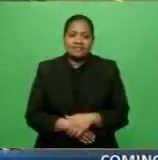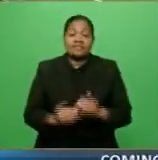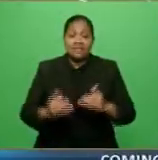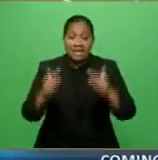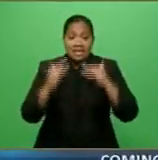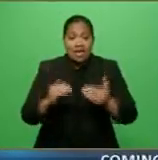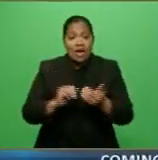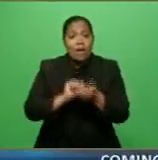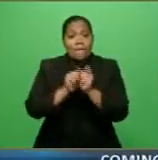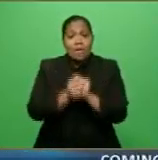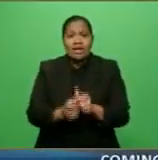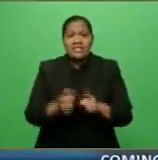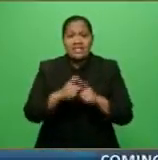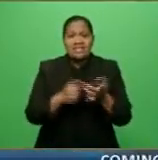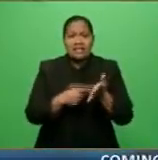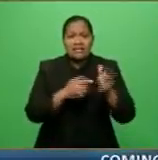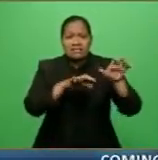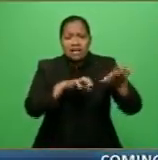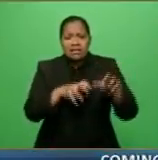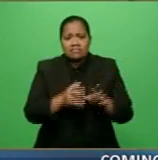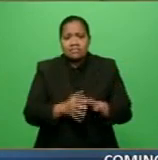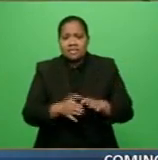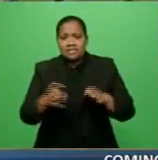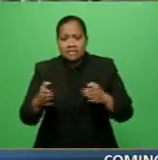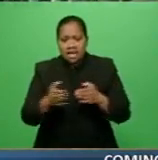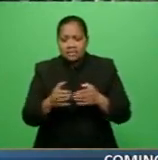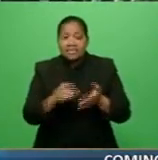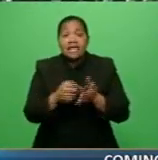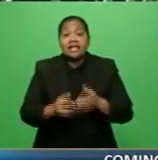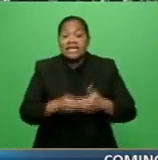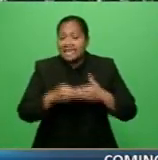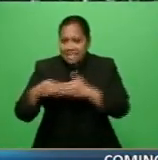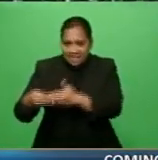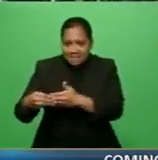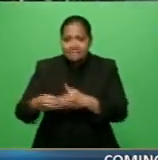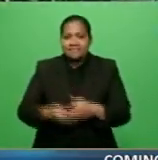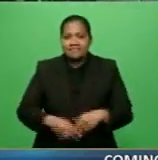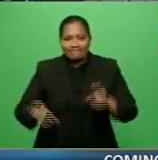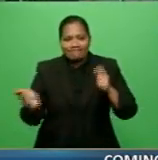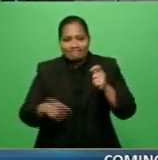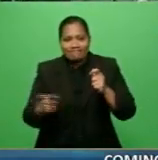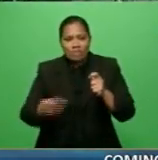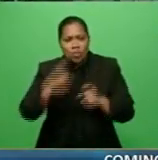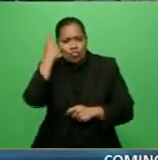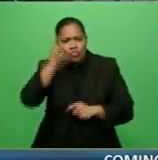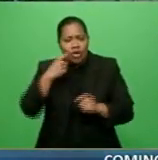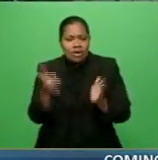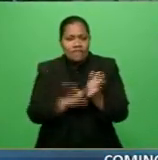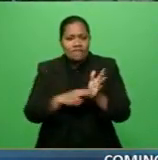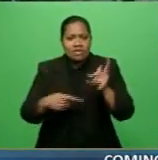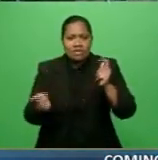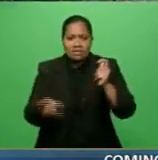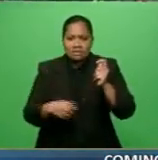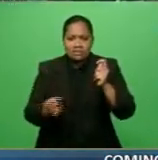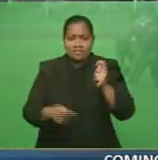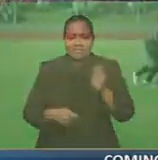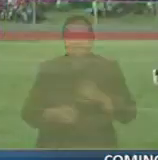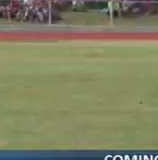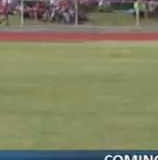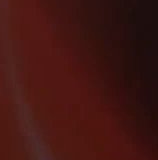Ahead in sports, Delta Tigers extend league lead. And discipline worry for Naita Siri. Details after the